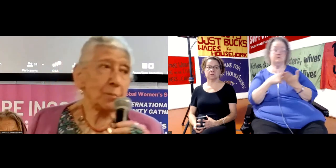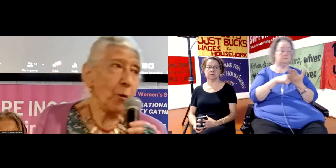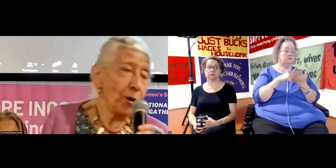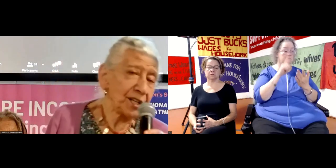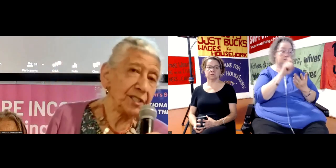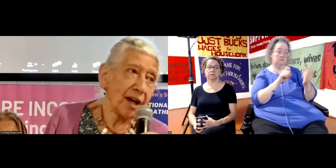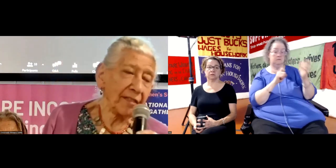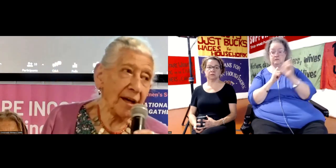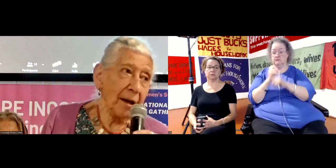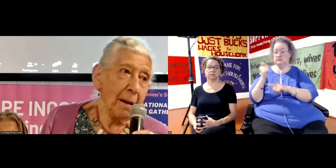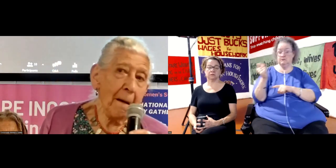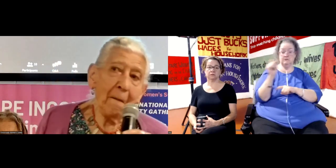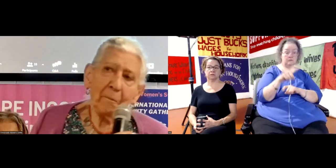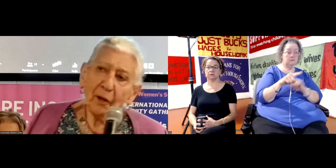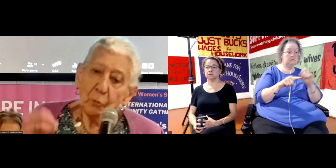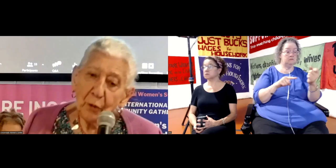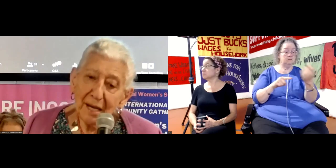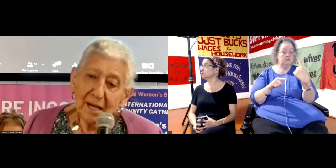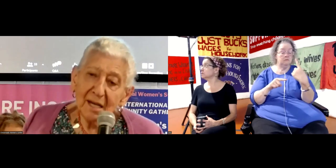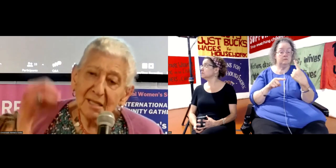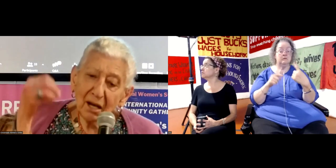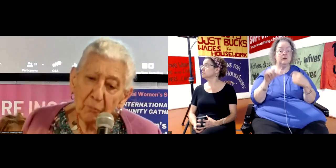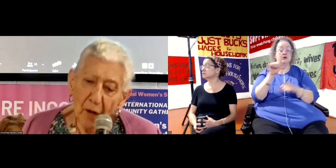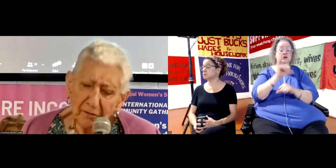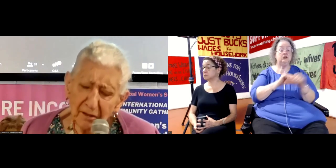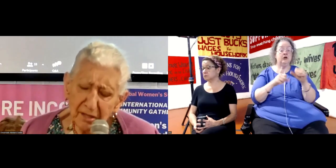We support each other, but we